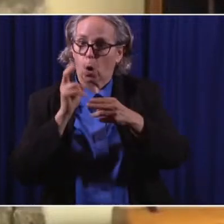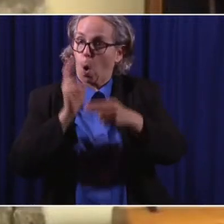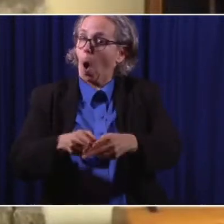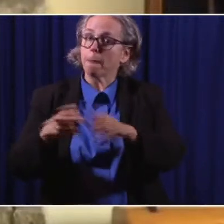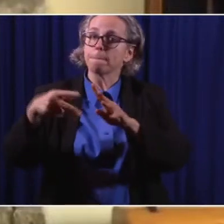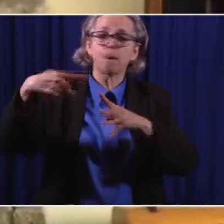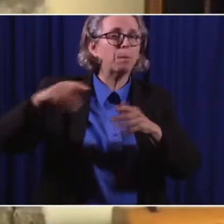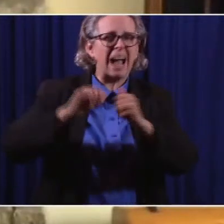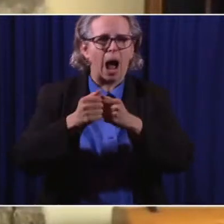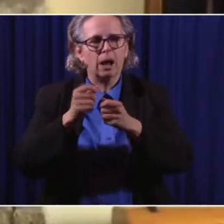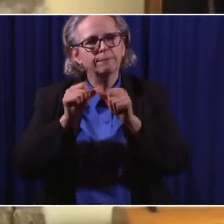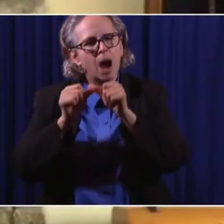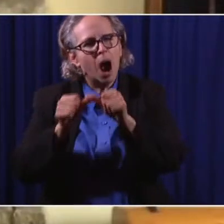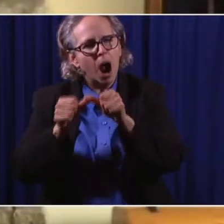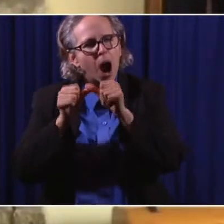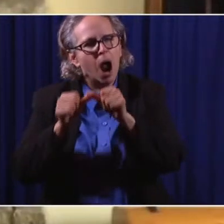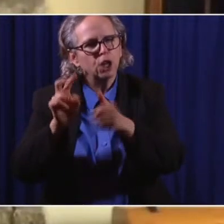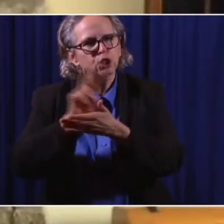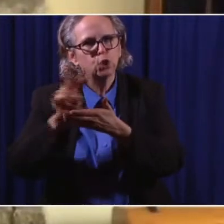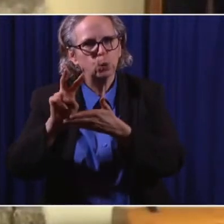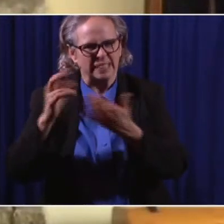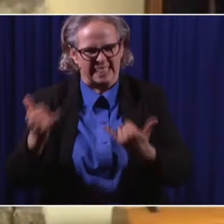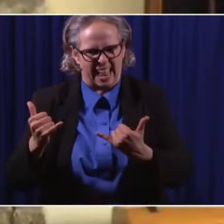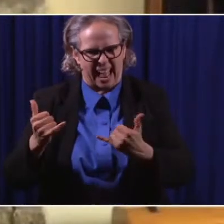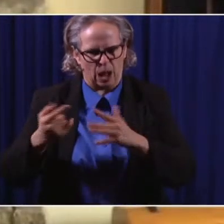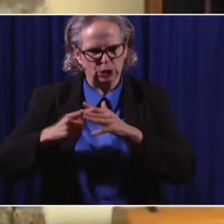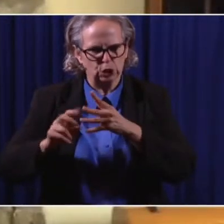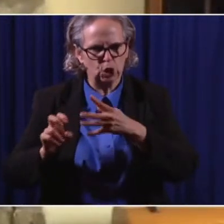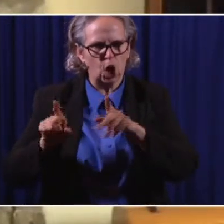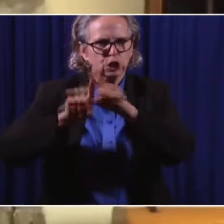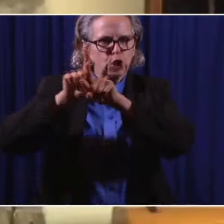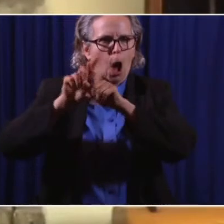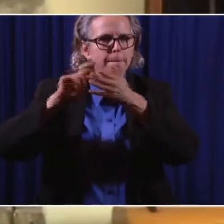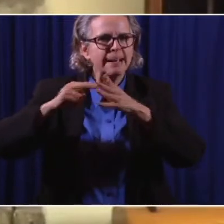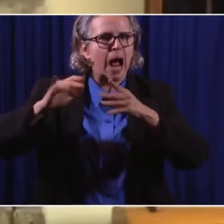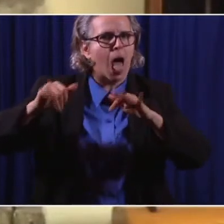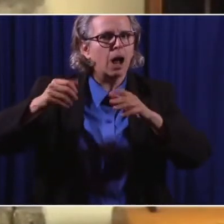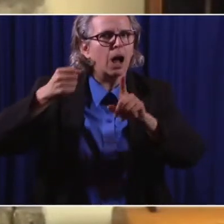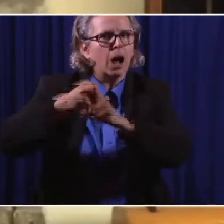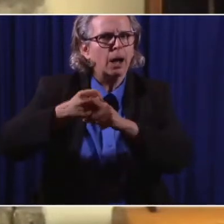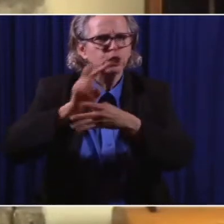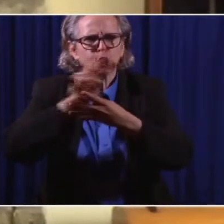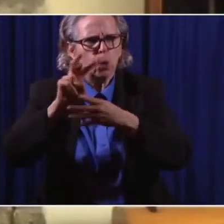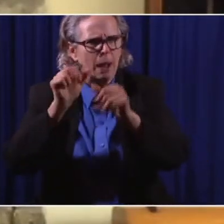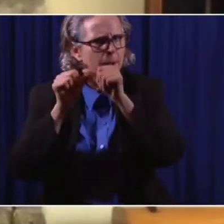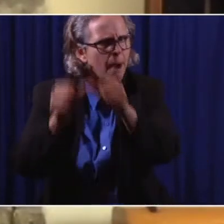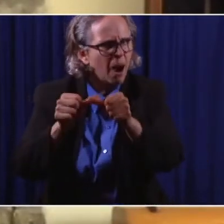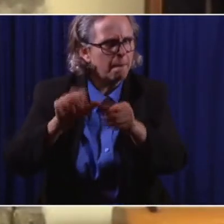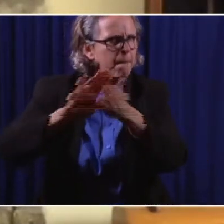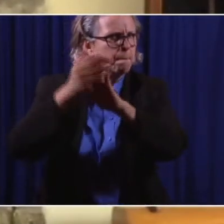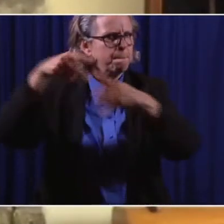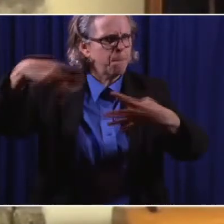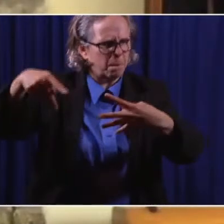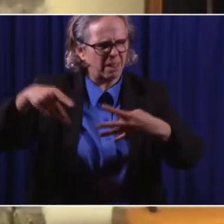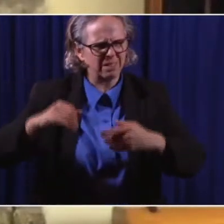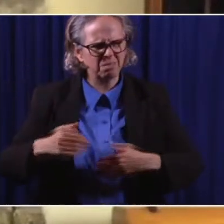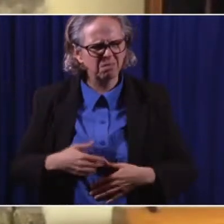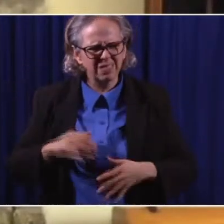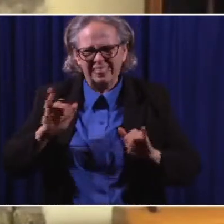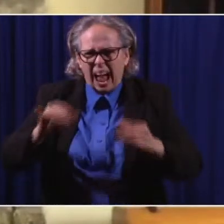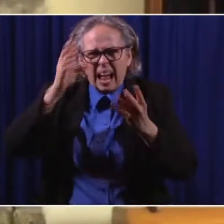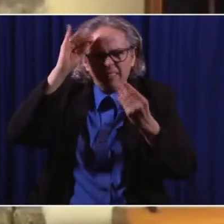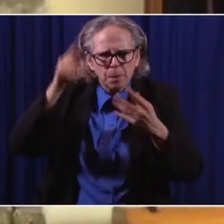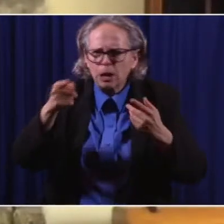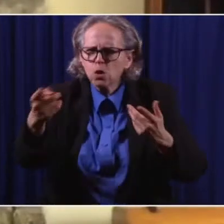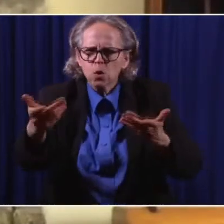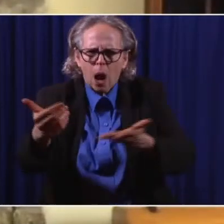Now what I just said is all information that I think any Ohio citizen can get their hands on, can look at, whether you're a